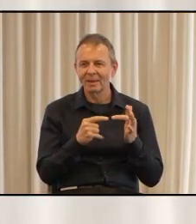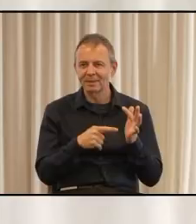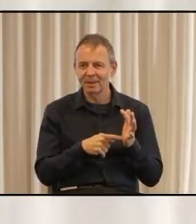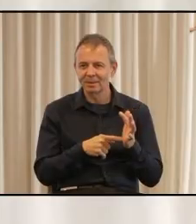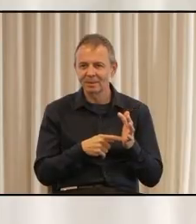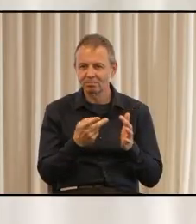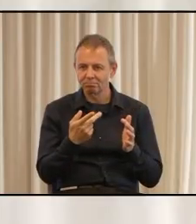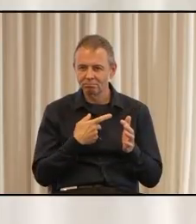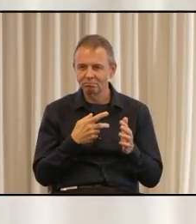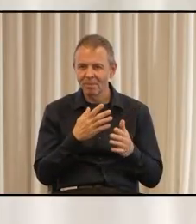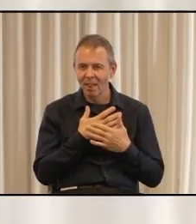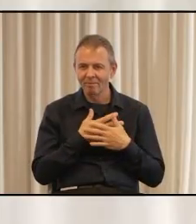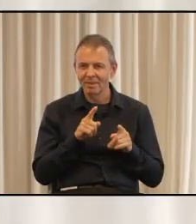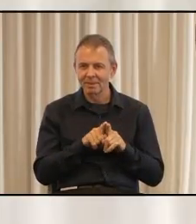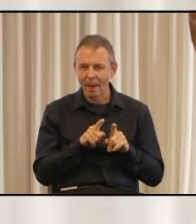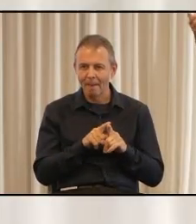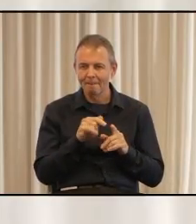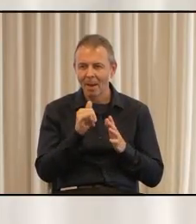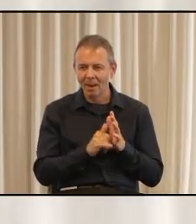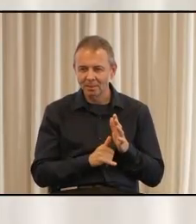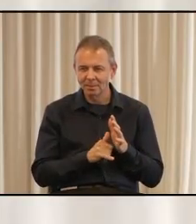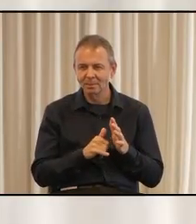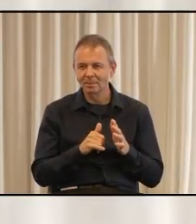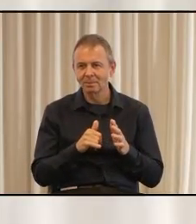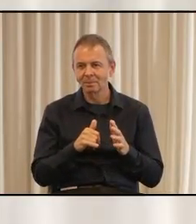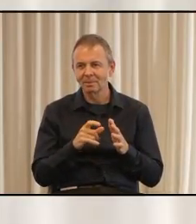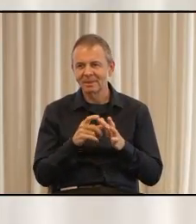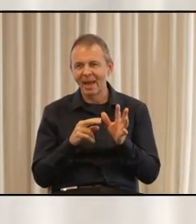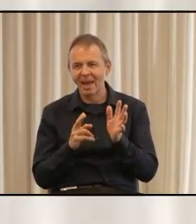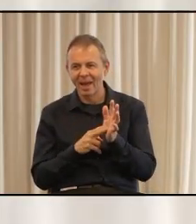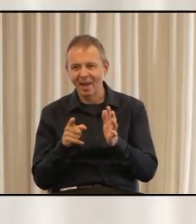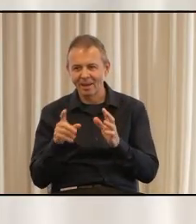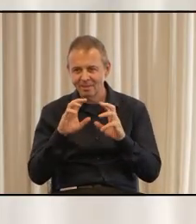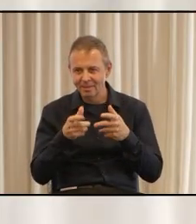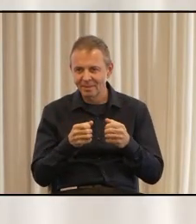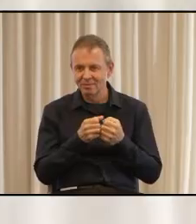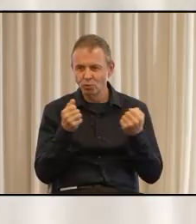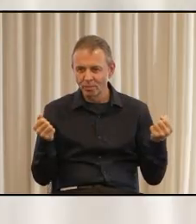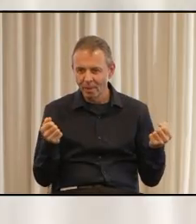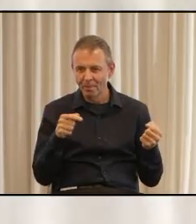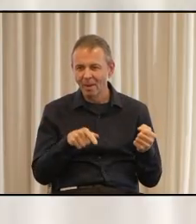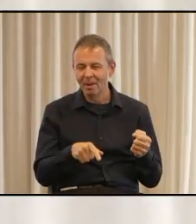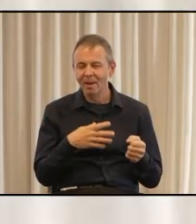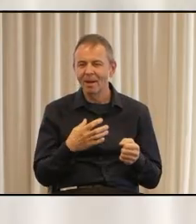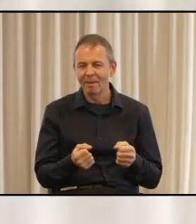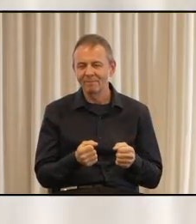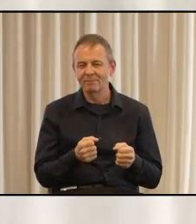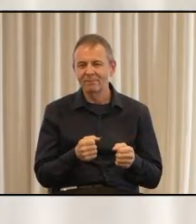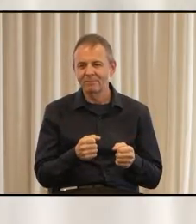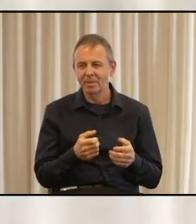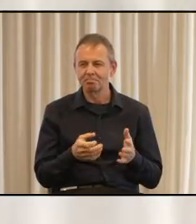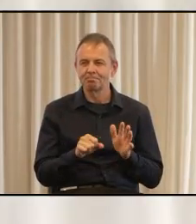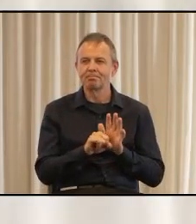the story of the local area, even Dan's interest in newspapers. You know, there's the stories that go with that and the